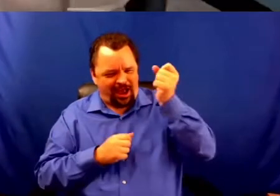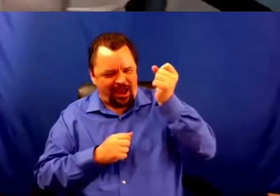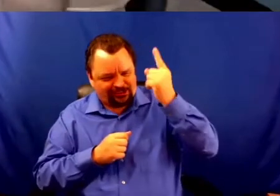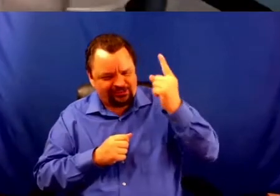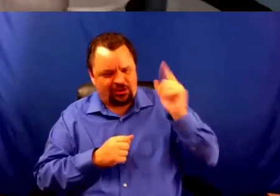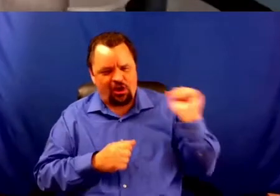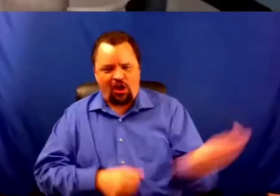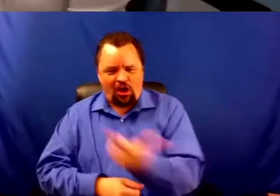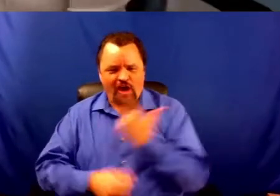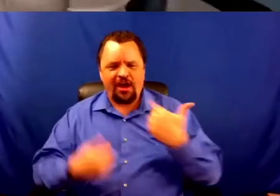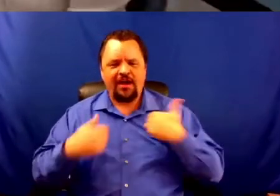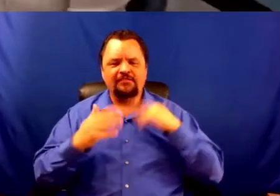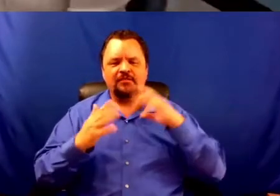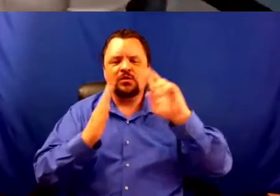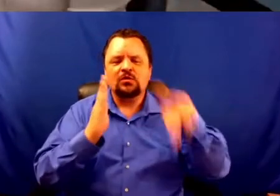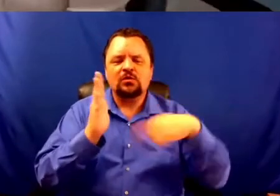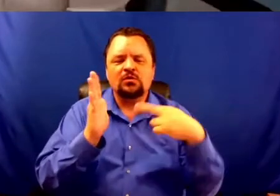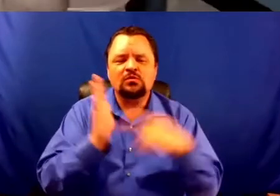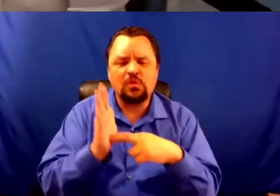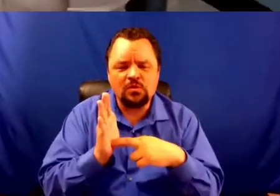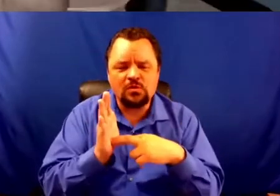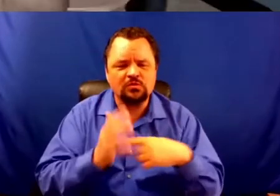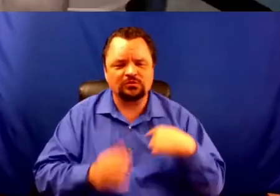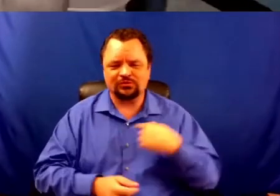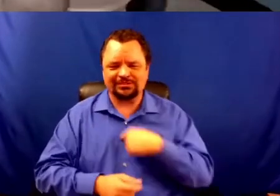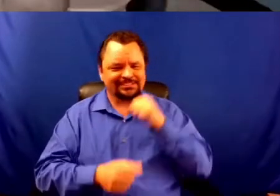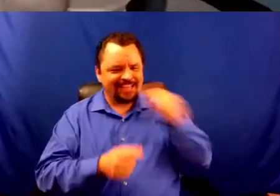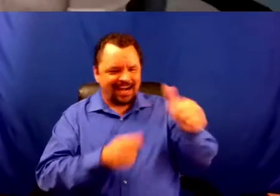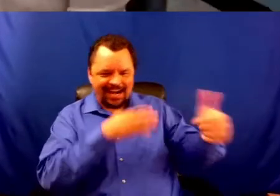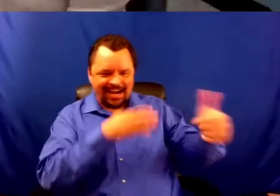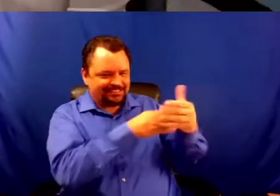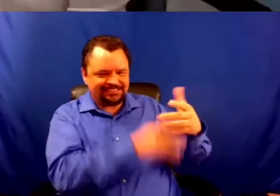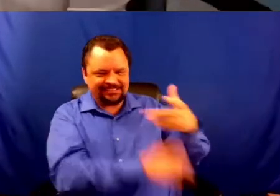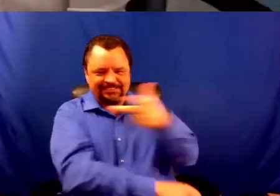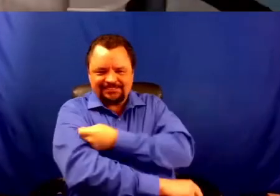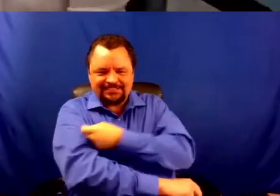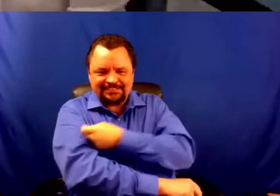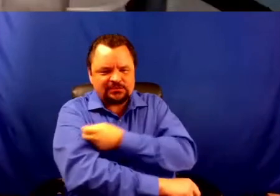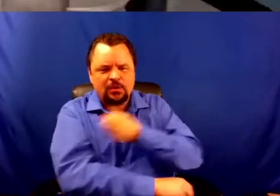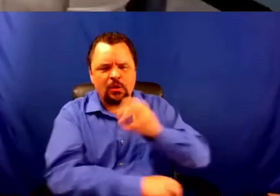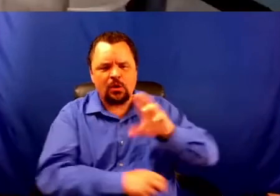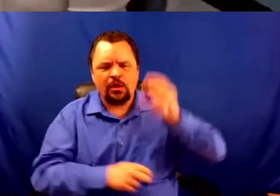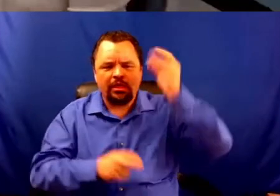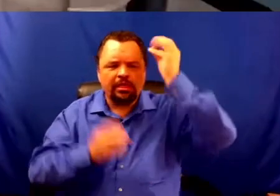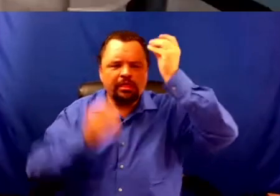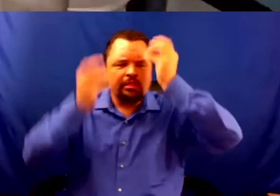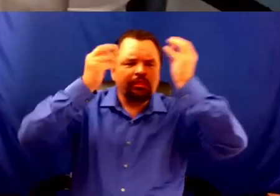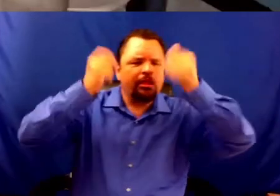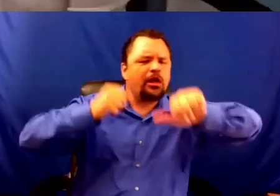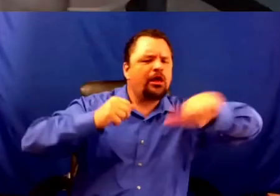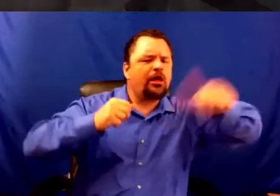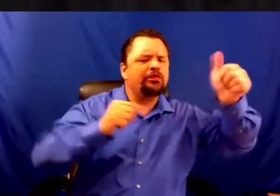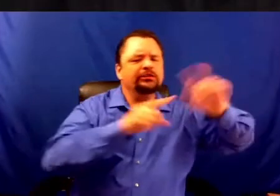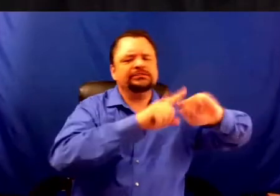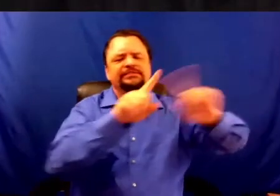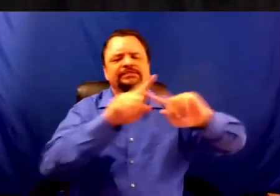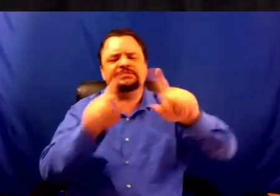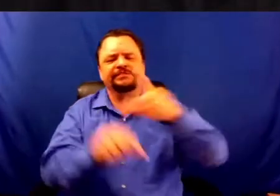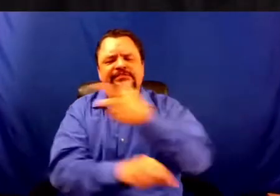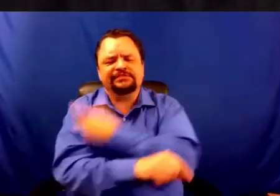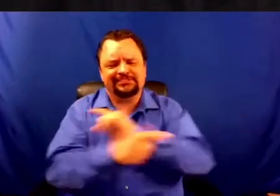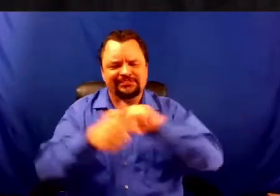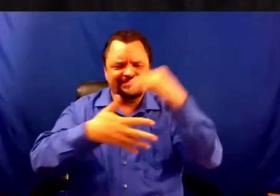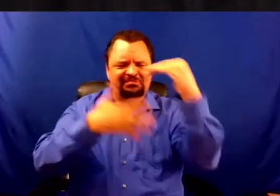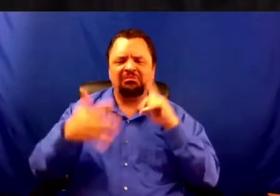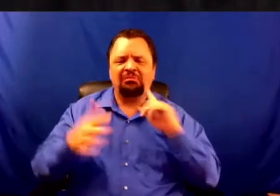with this, and it does not mean we're taking vaccinations or the health of our community any less seriously. So thank